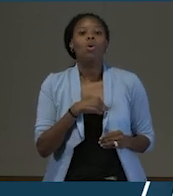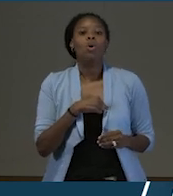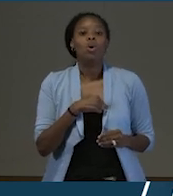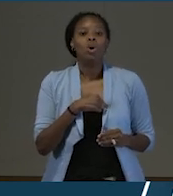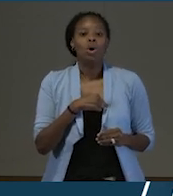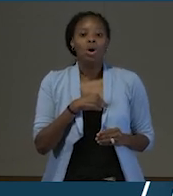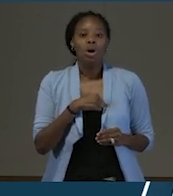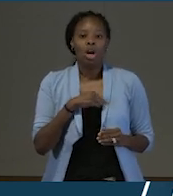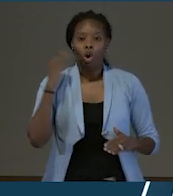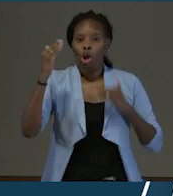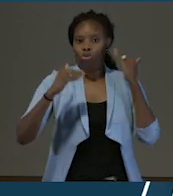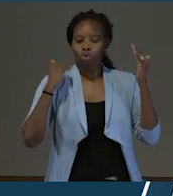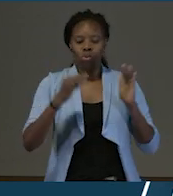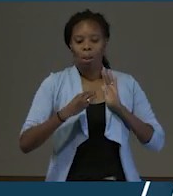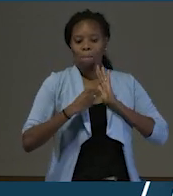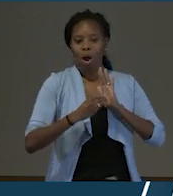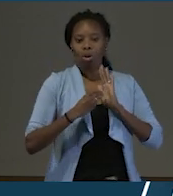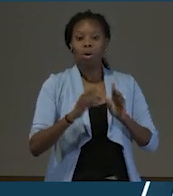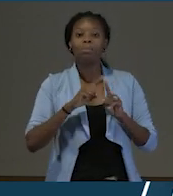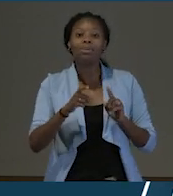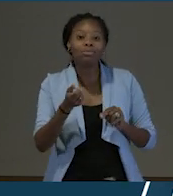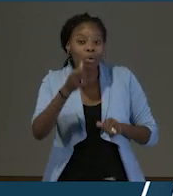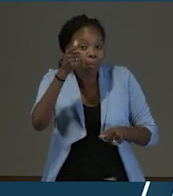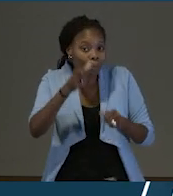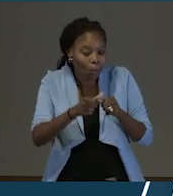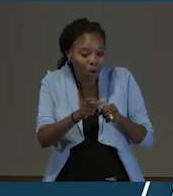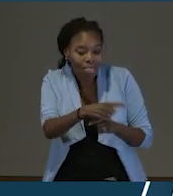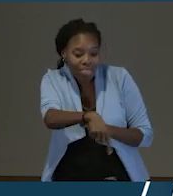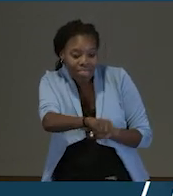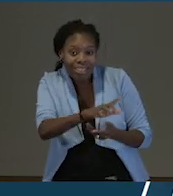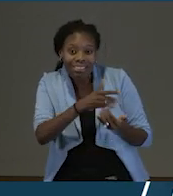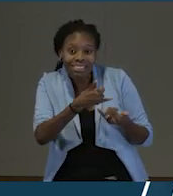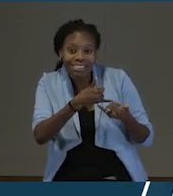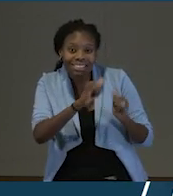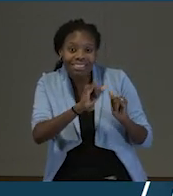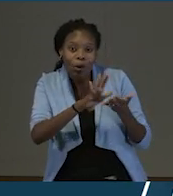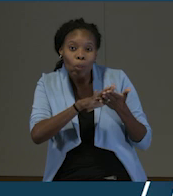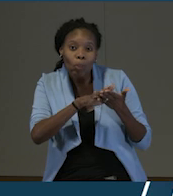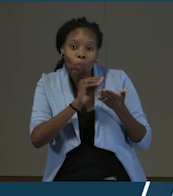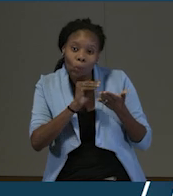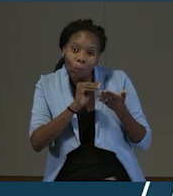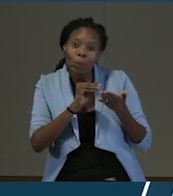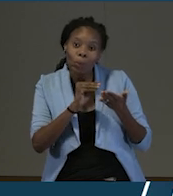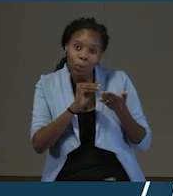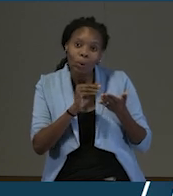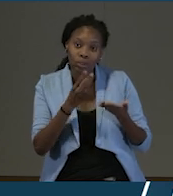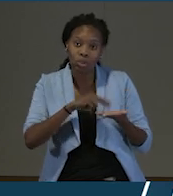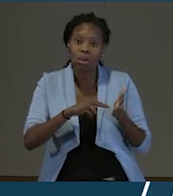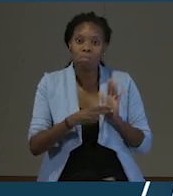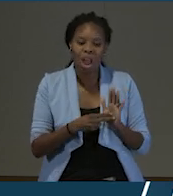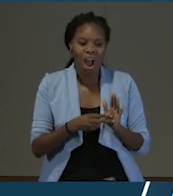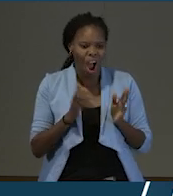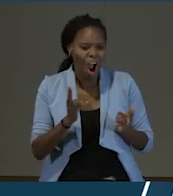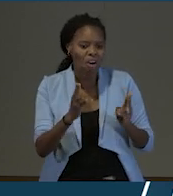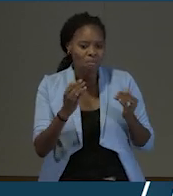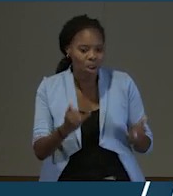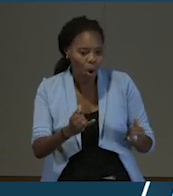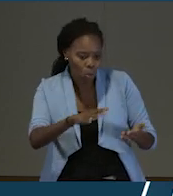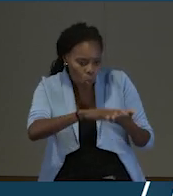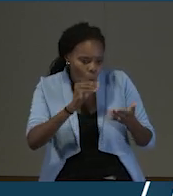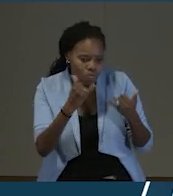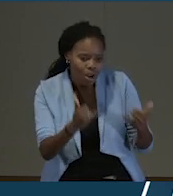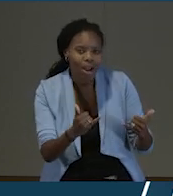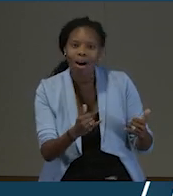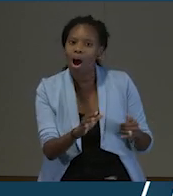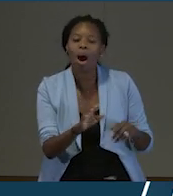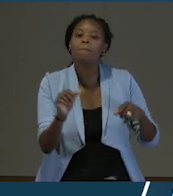still learning, right? And they need a lot of practice. So we shouldn't force them to do it immediately. Like we said, they need practice. We